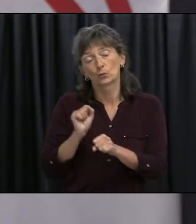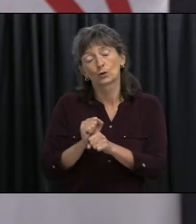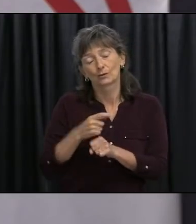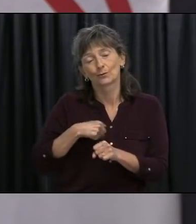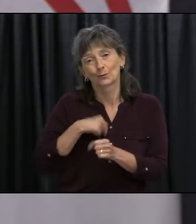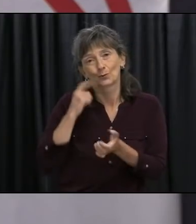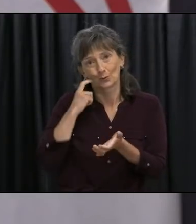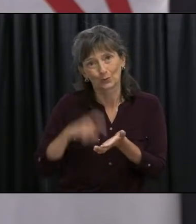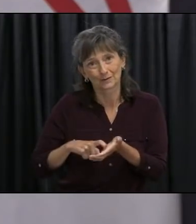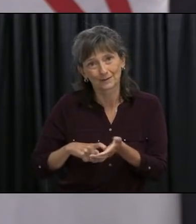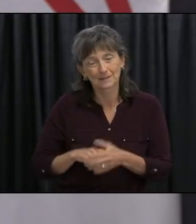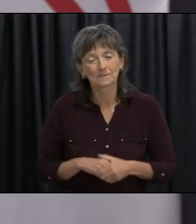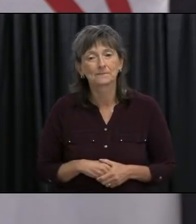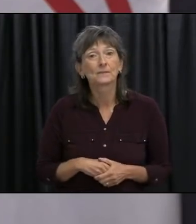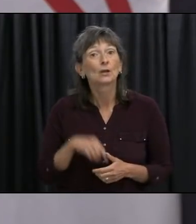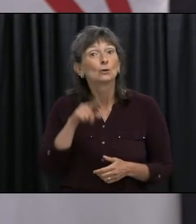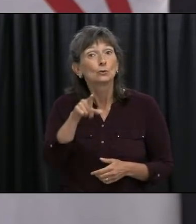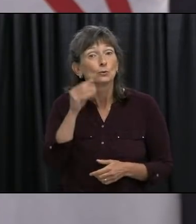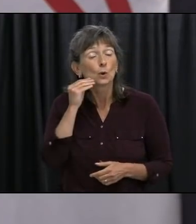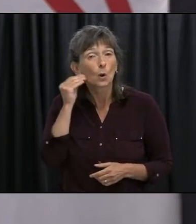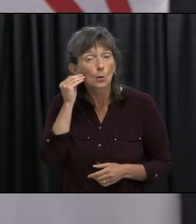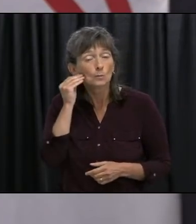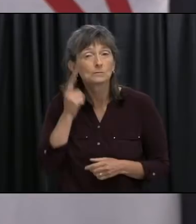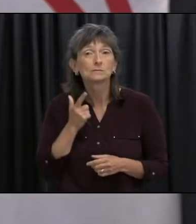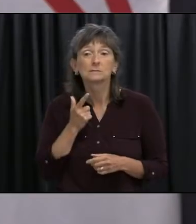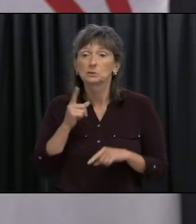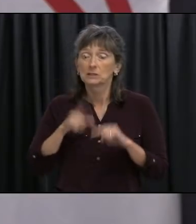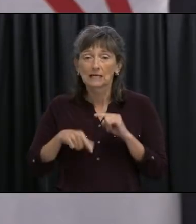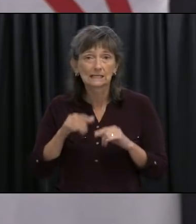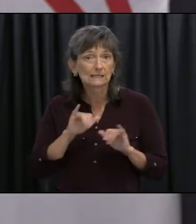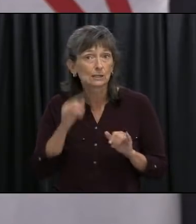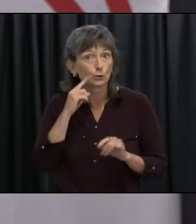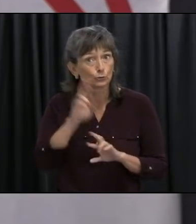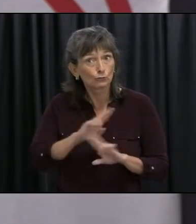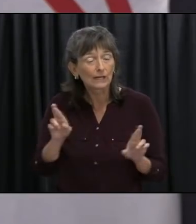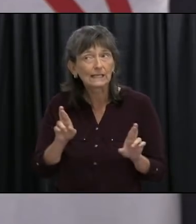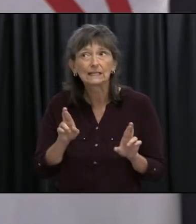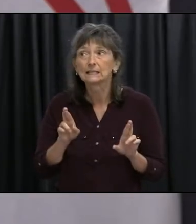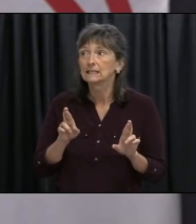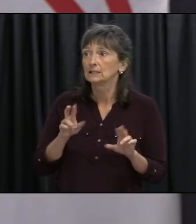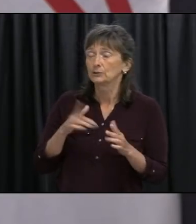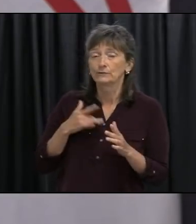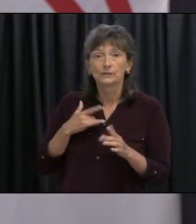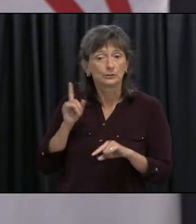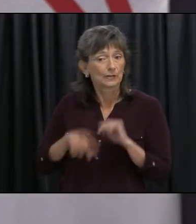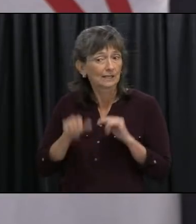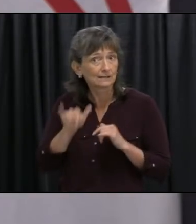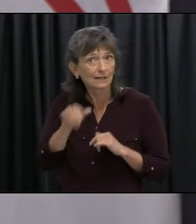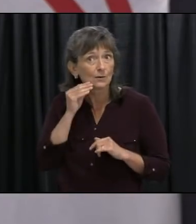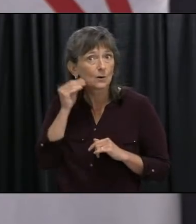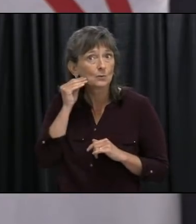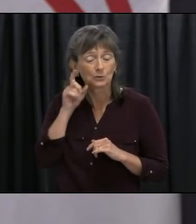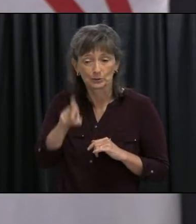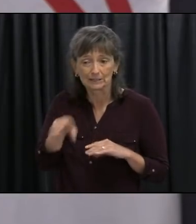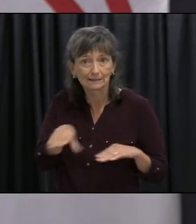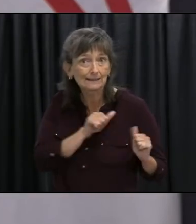of you who are facing domestic violence in your life, when you're ready, when you're able, please reach out. Call